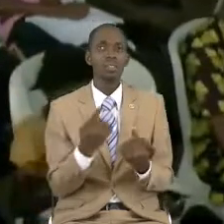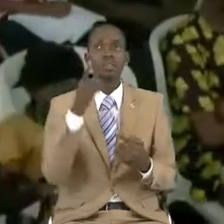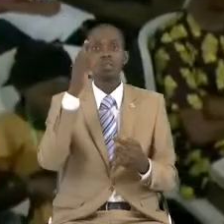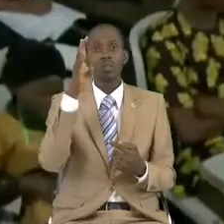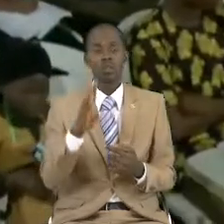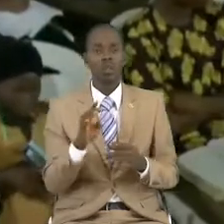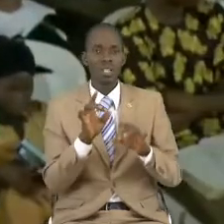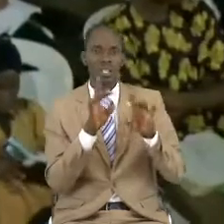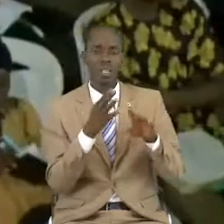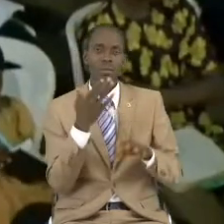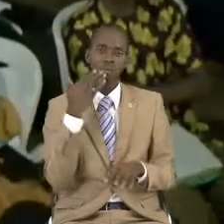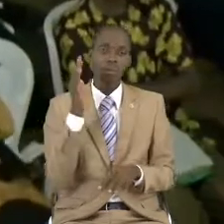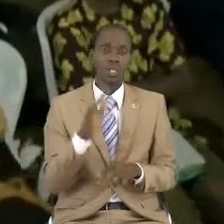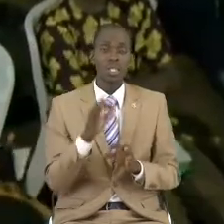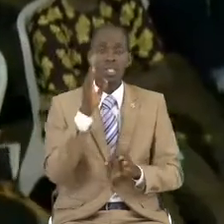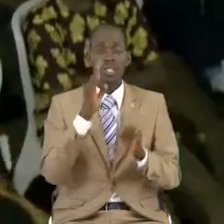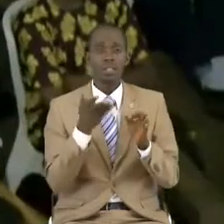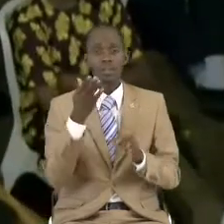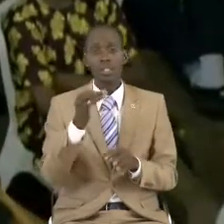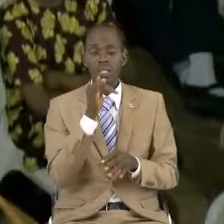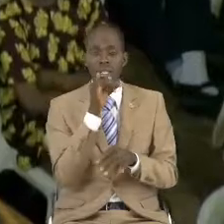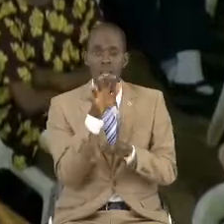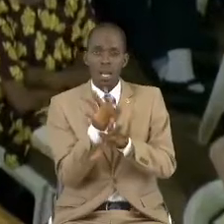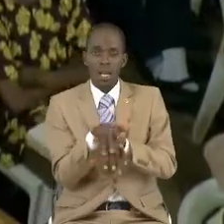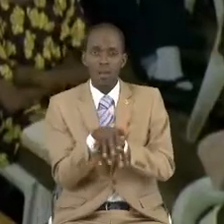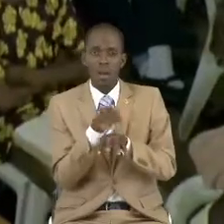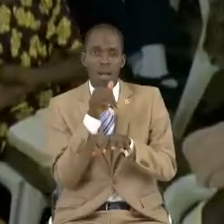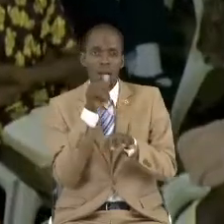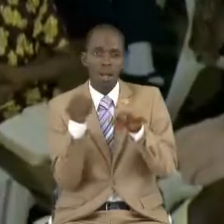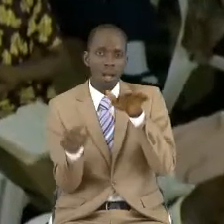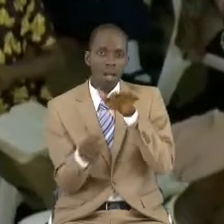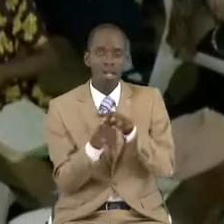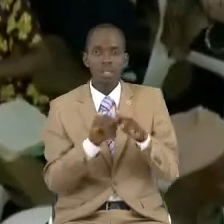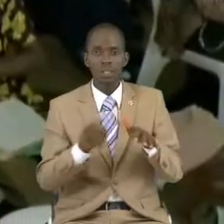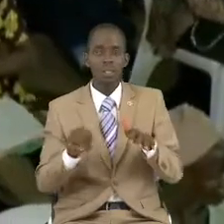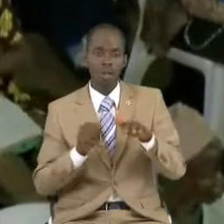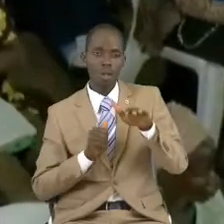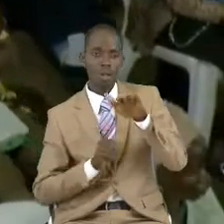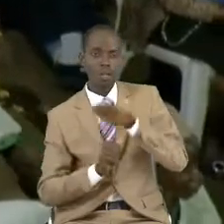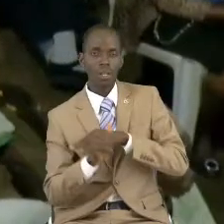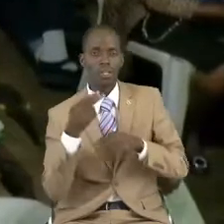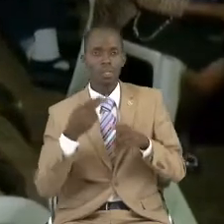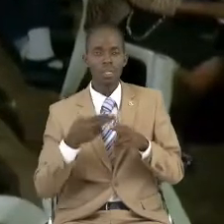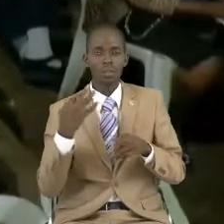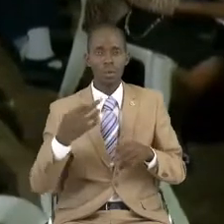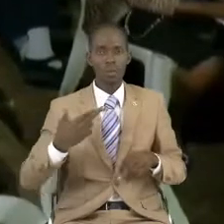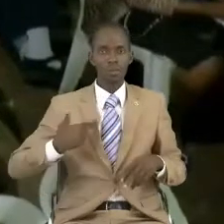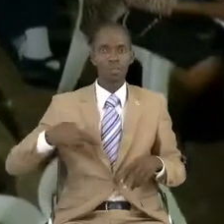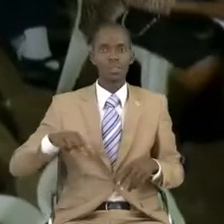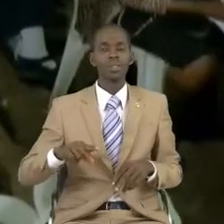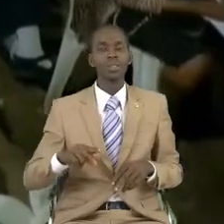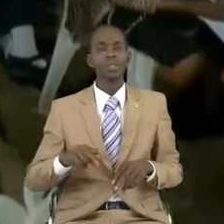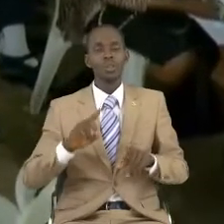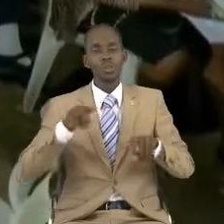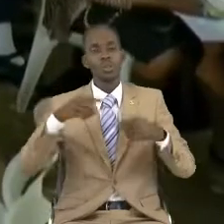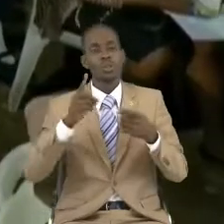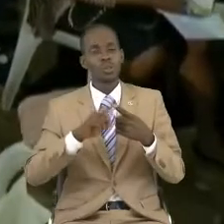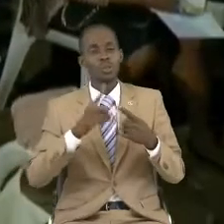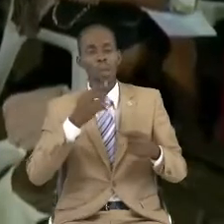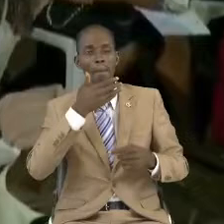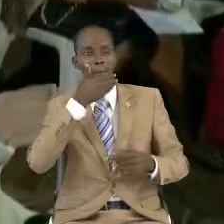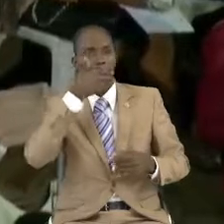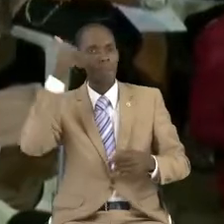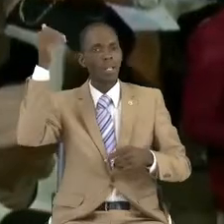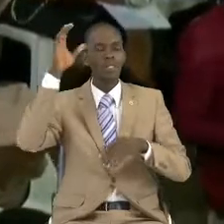is hypocrisy hiding here on the religion you will be going to the best church in town